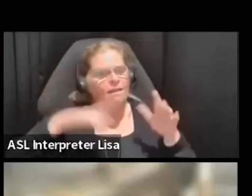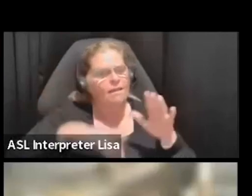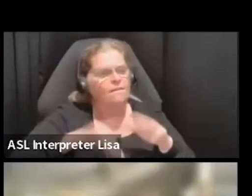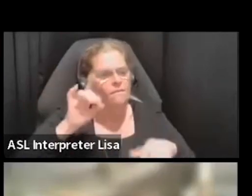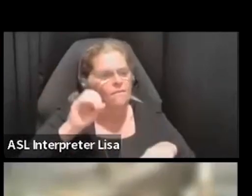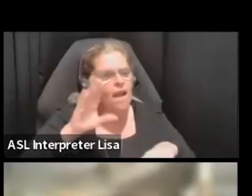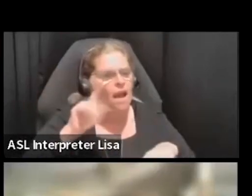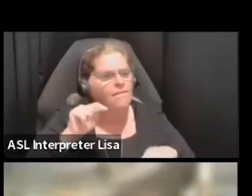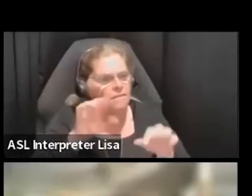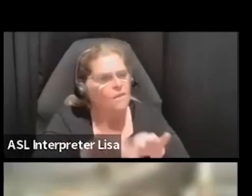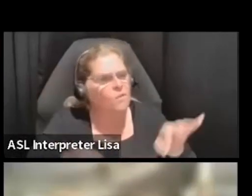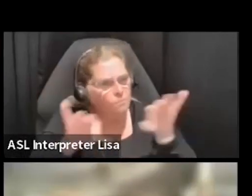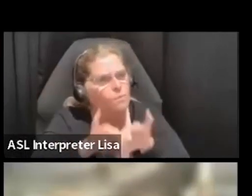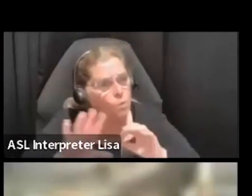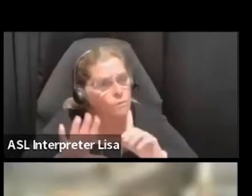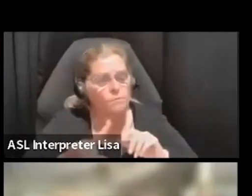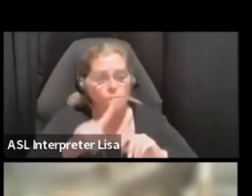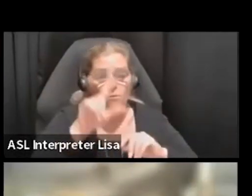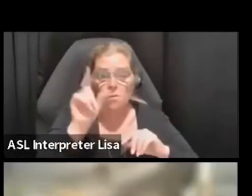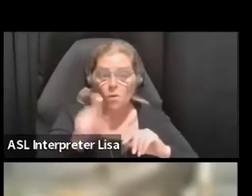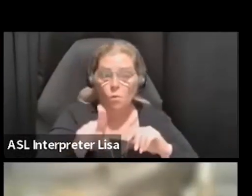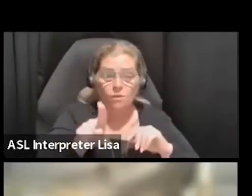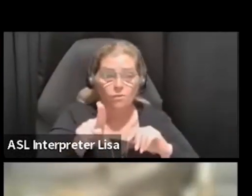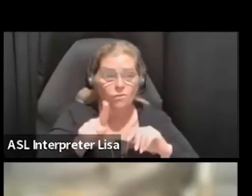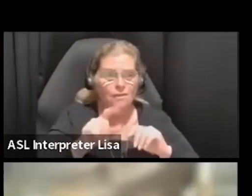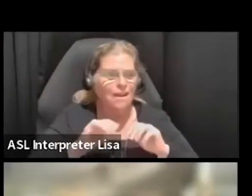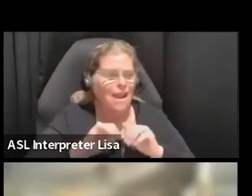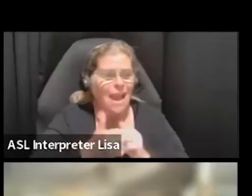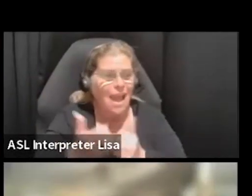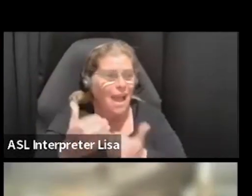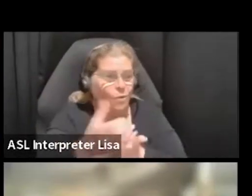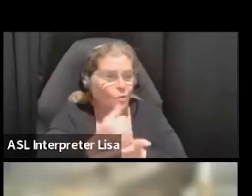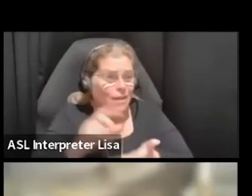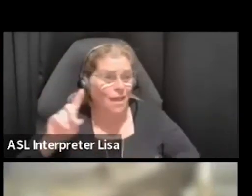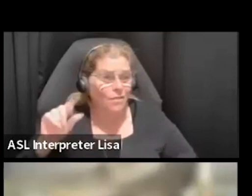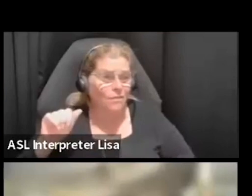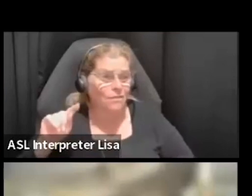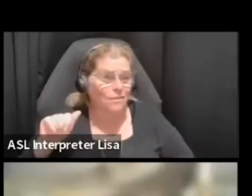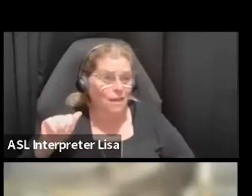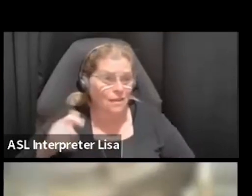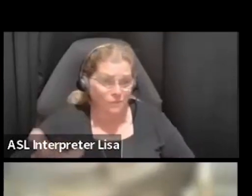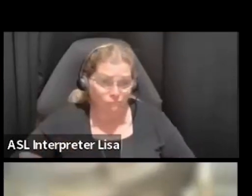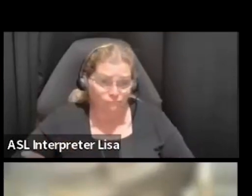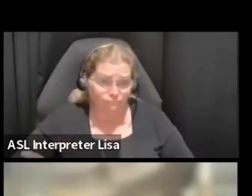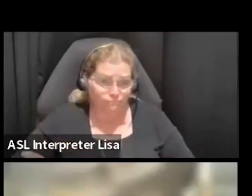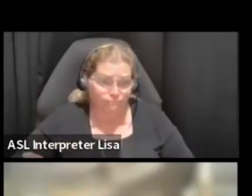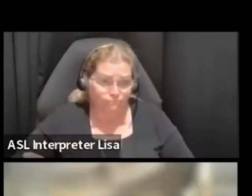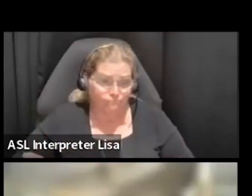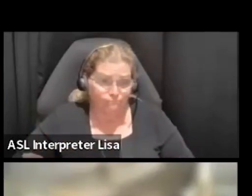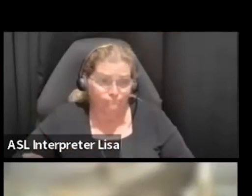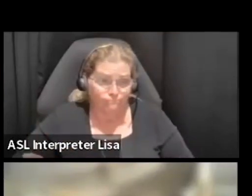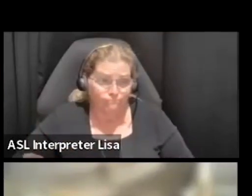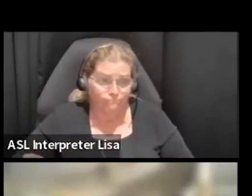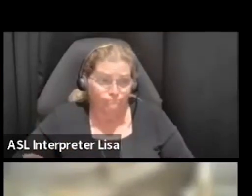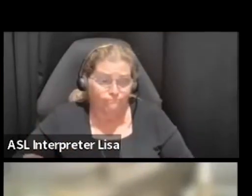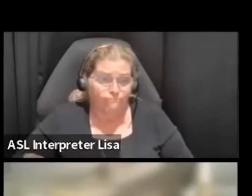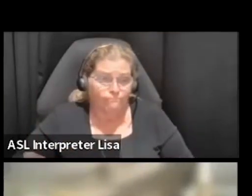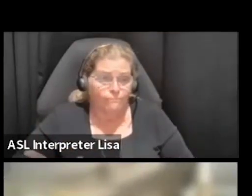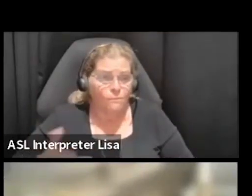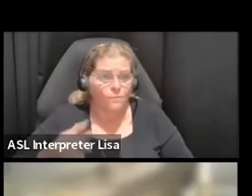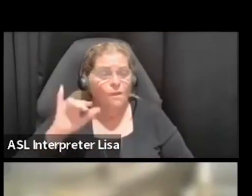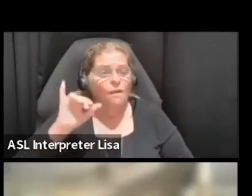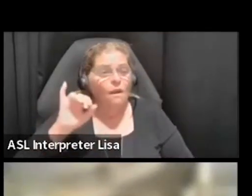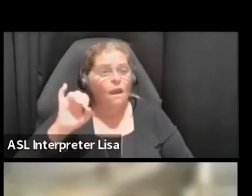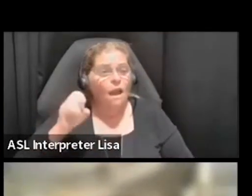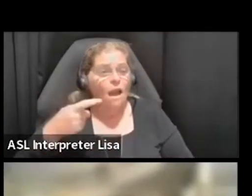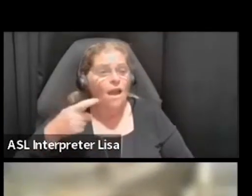guess my question is, how do we gather that data? I mean, I don't know what the IEP teams